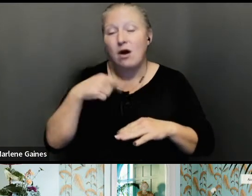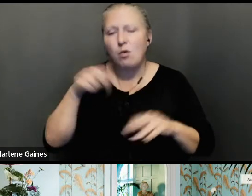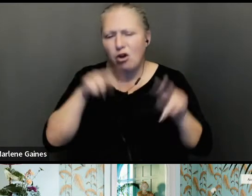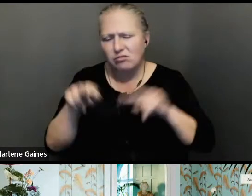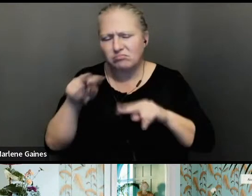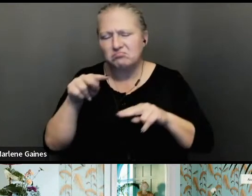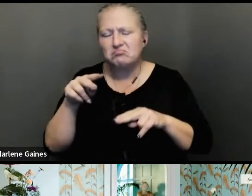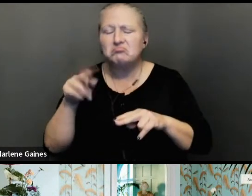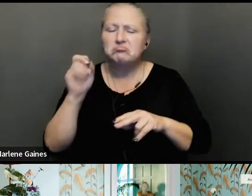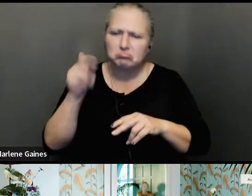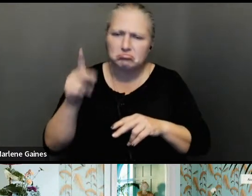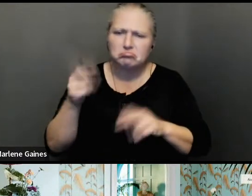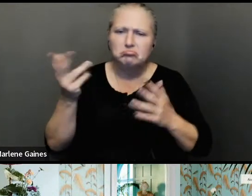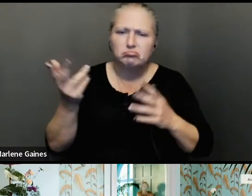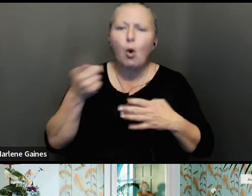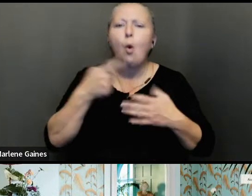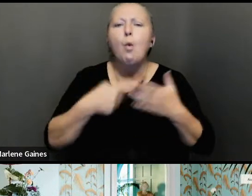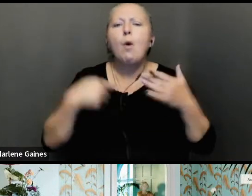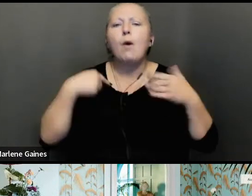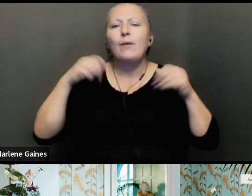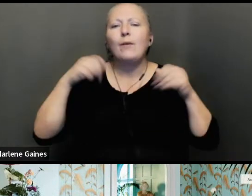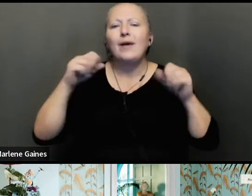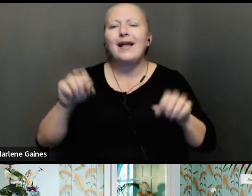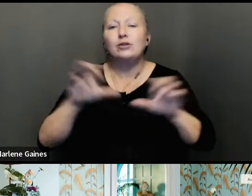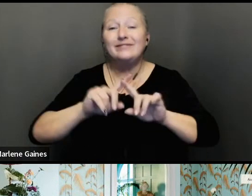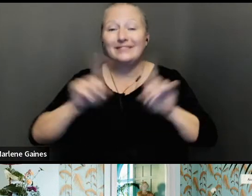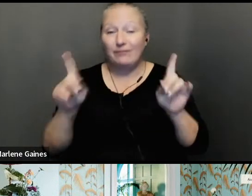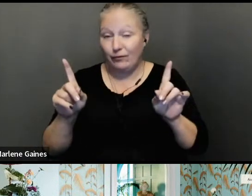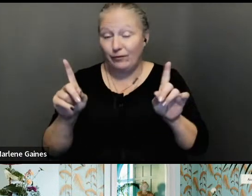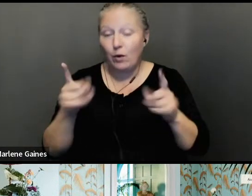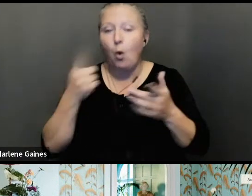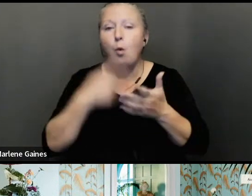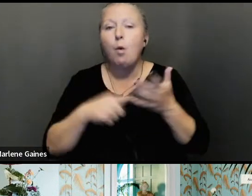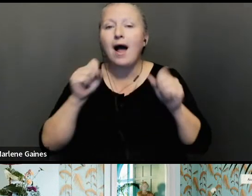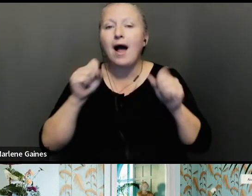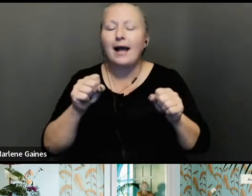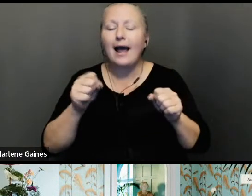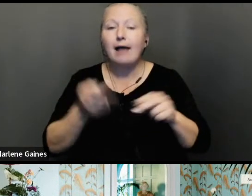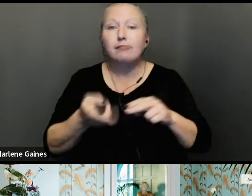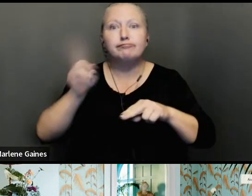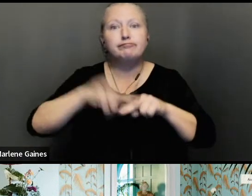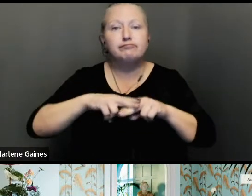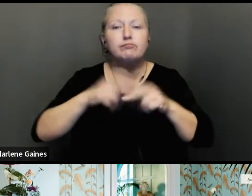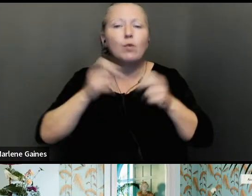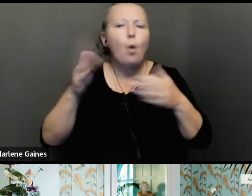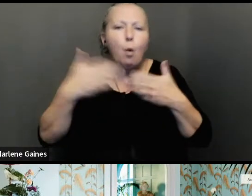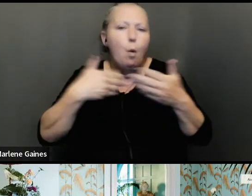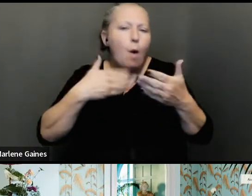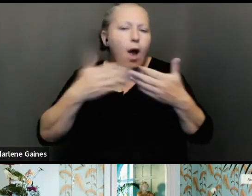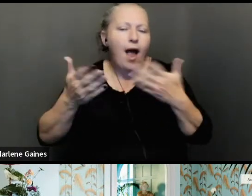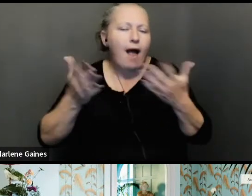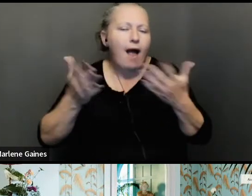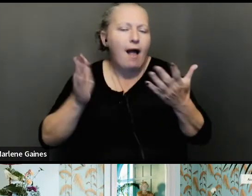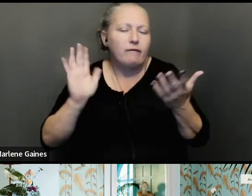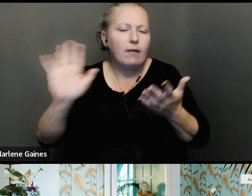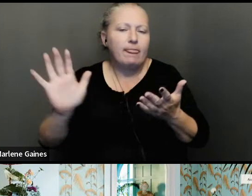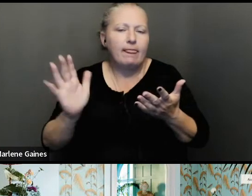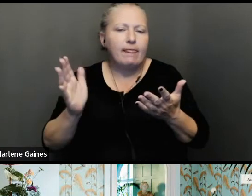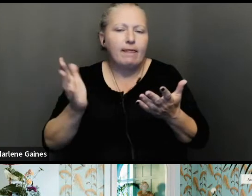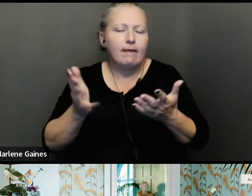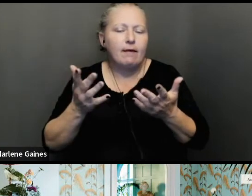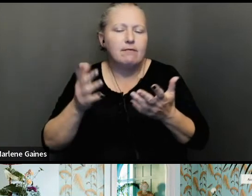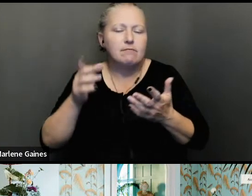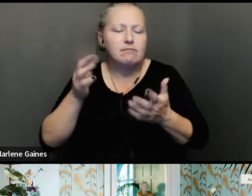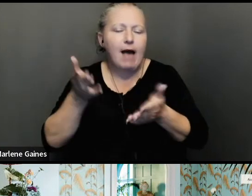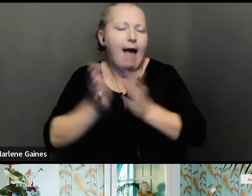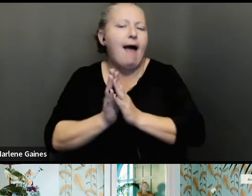okay, what can we do differently? So, or what can we do more of, or whatever it is that they're asking for. So